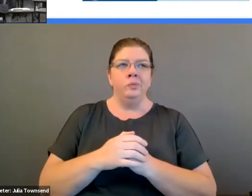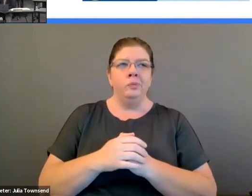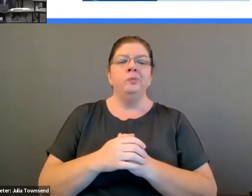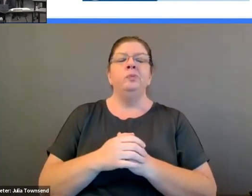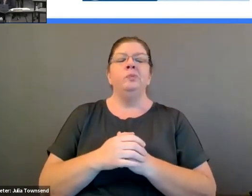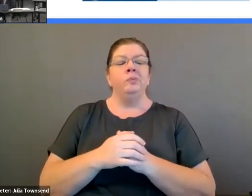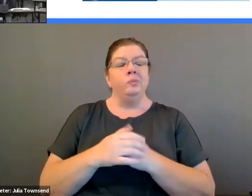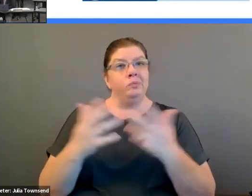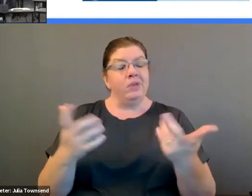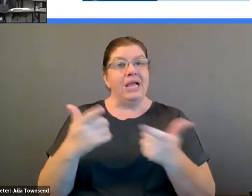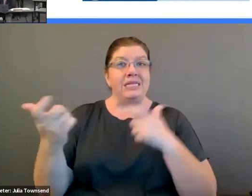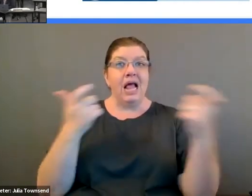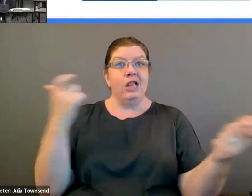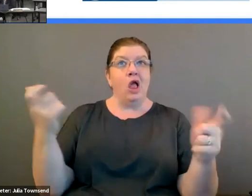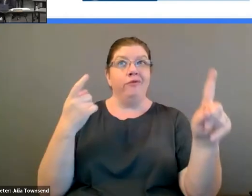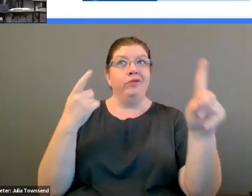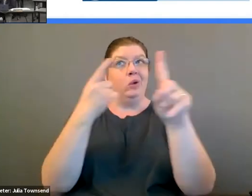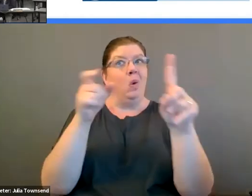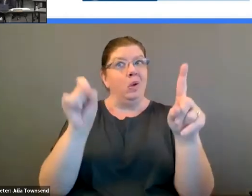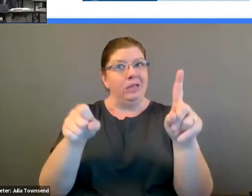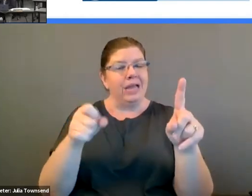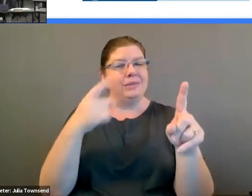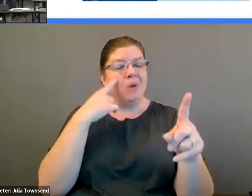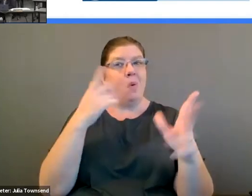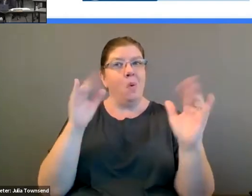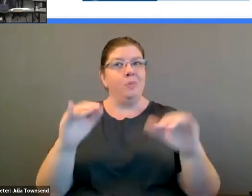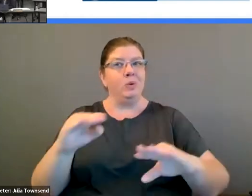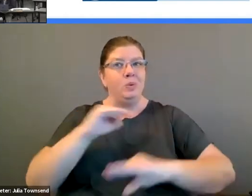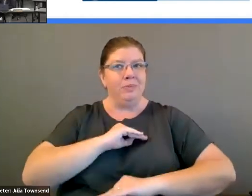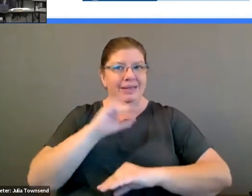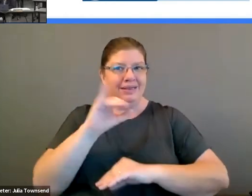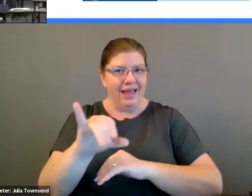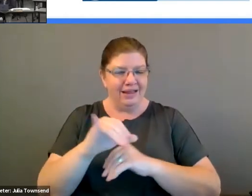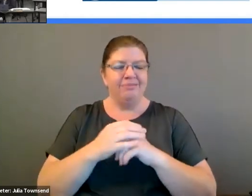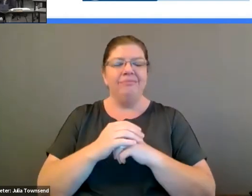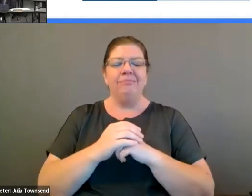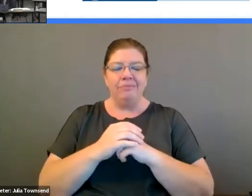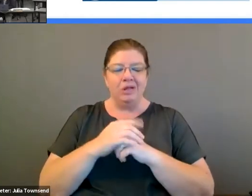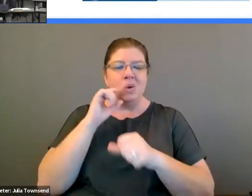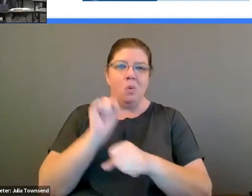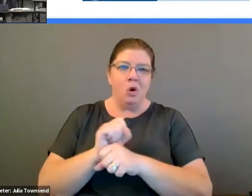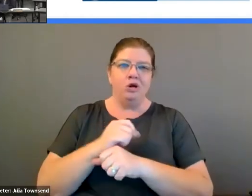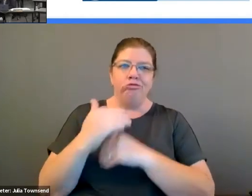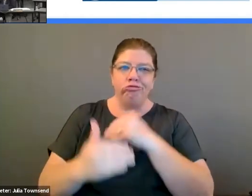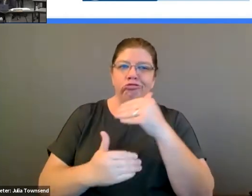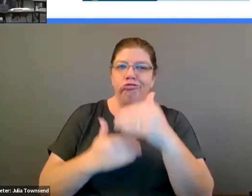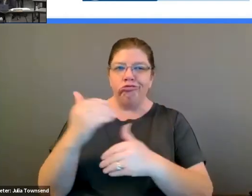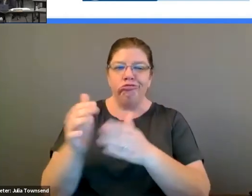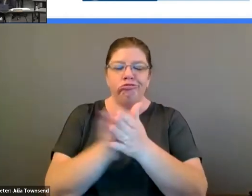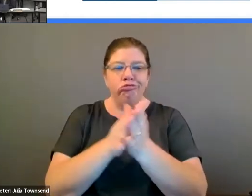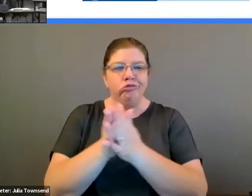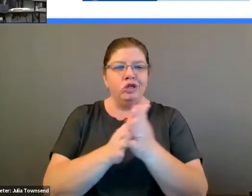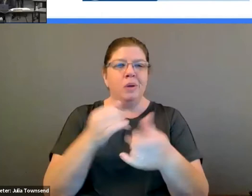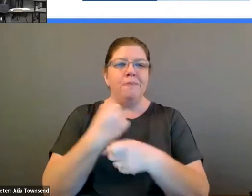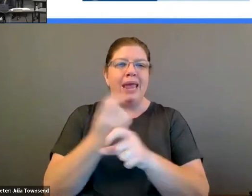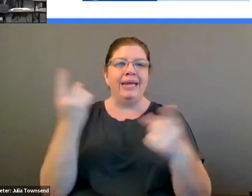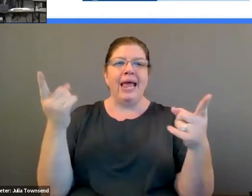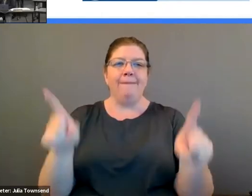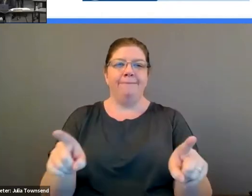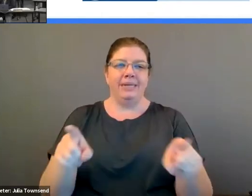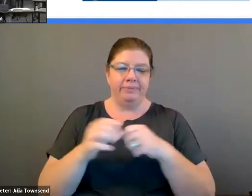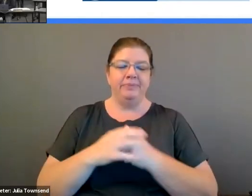That's a lofty goal, but it's one that we need to meet. So we are working feverishly to make that happen.